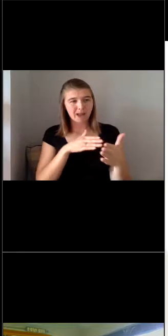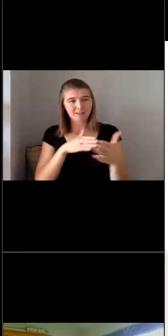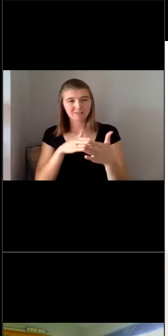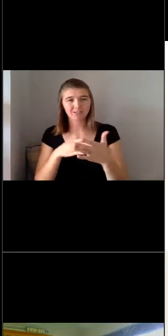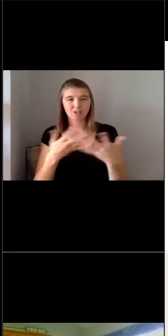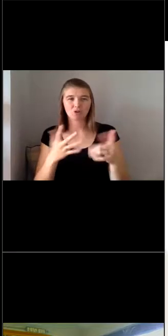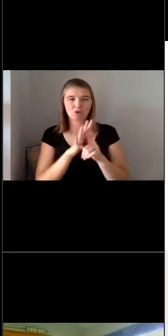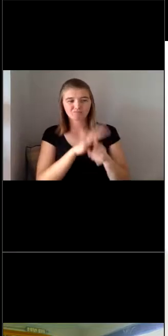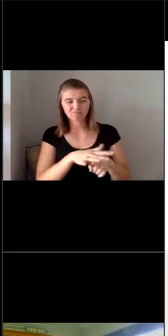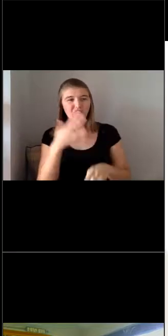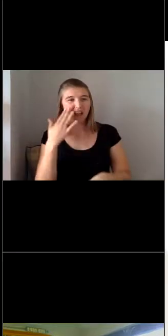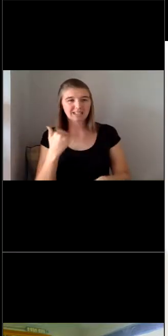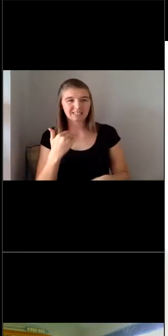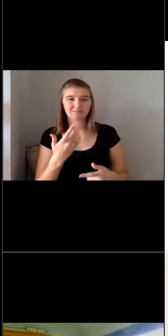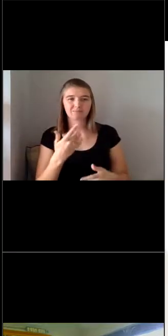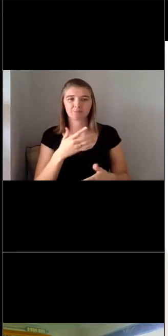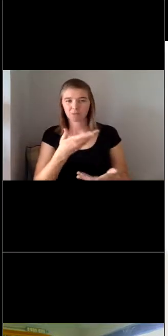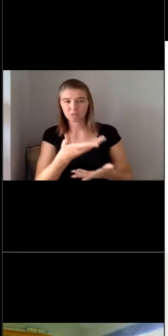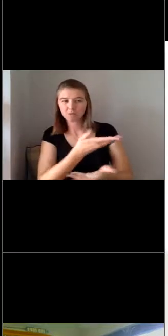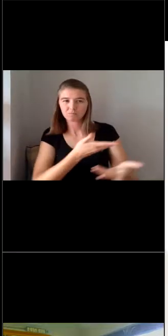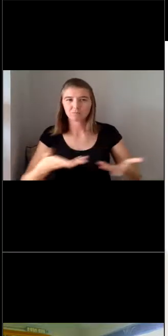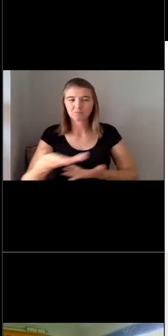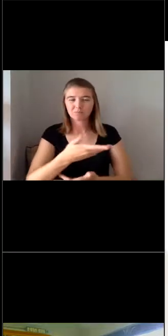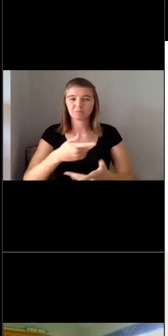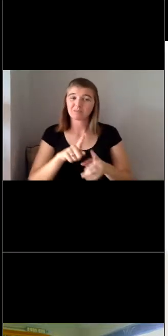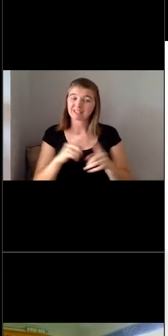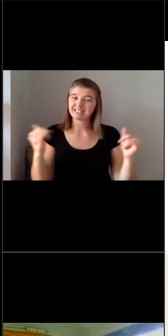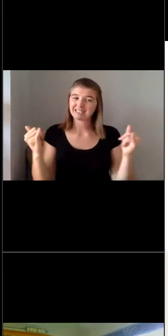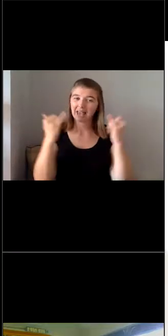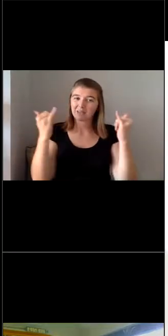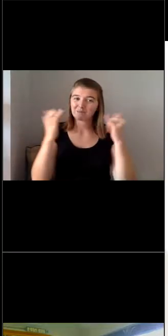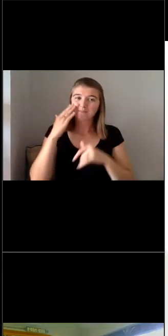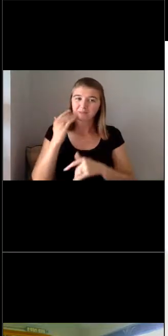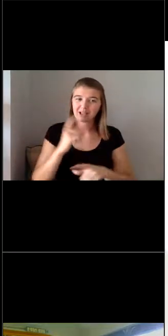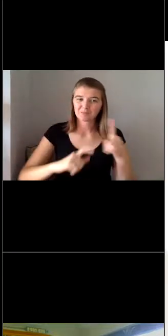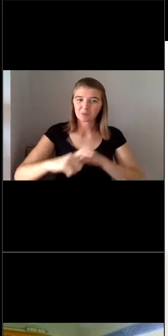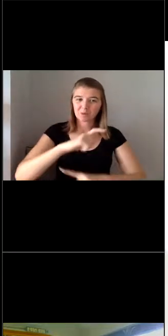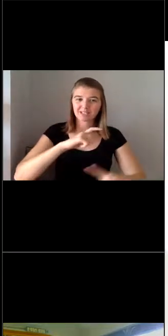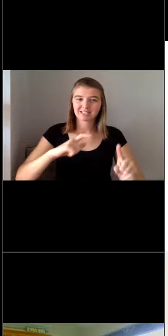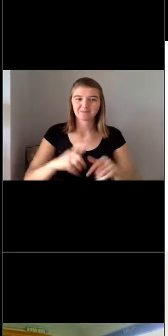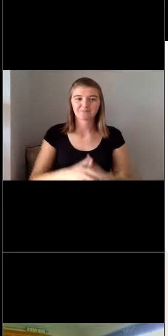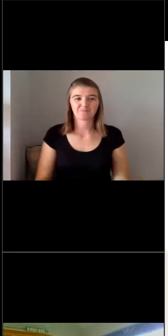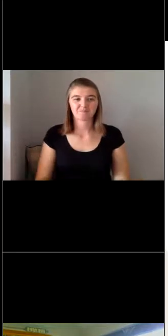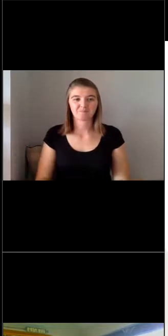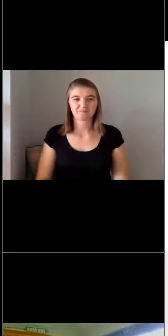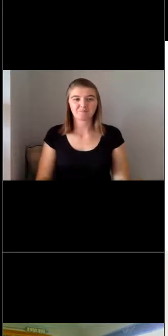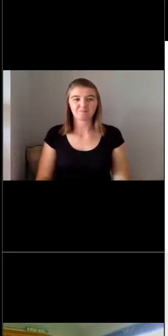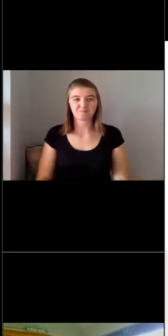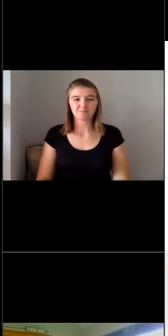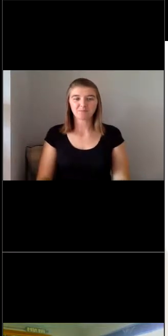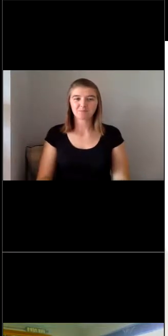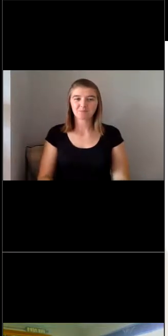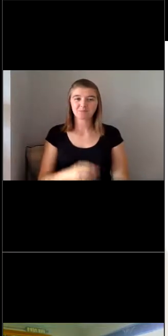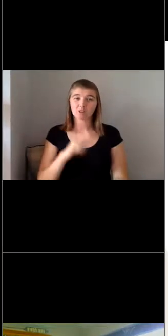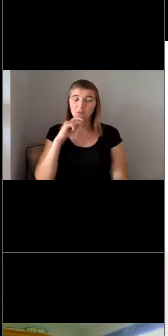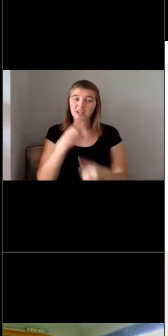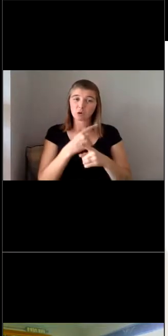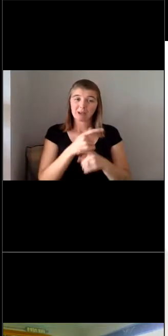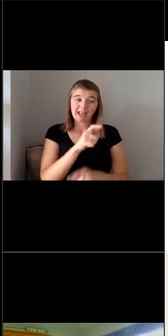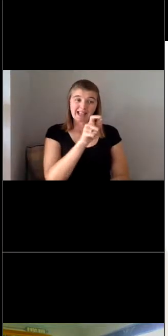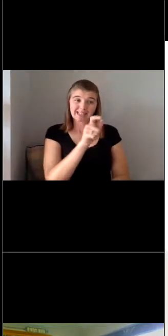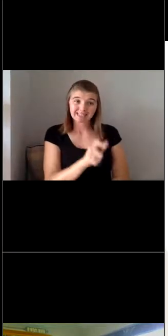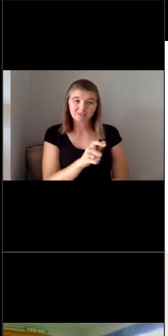at celebrating the Black community, particularly those in the chemical sciences. We'll look at the actions that individuals, organisations and institutions need to